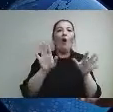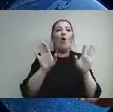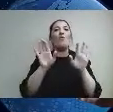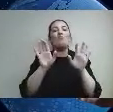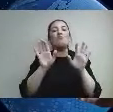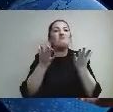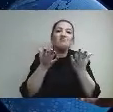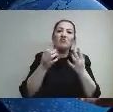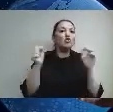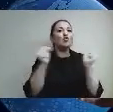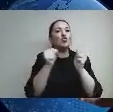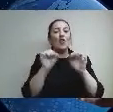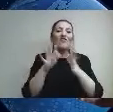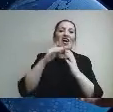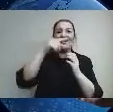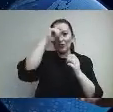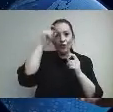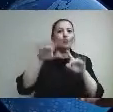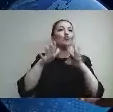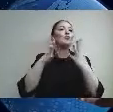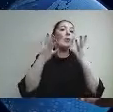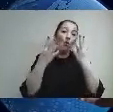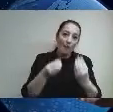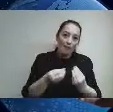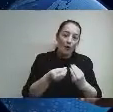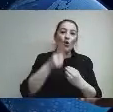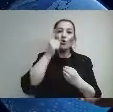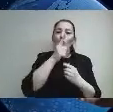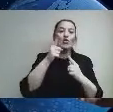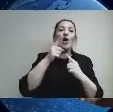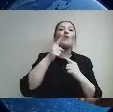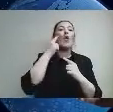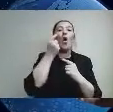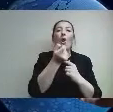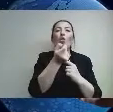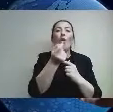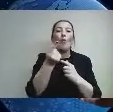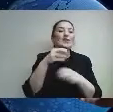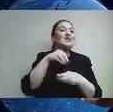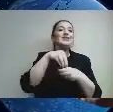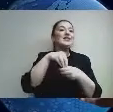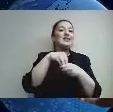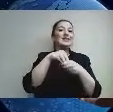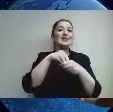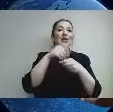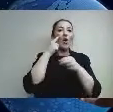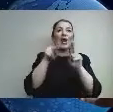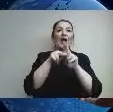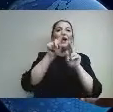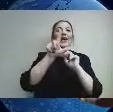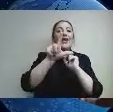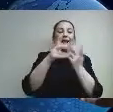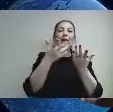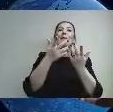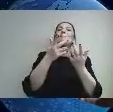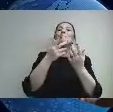sun. That's why we had this mixture of different materials,